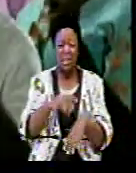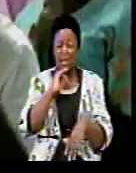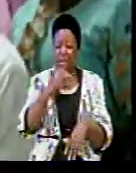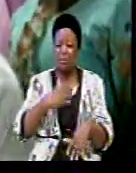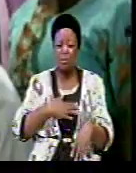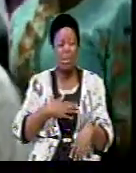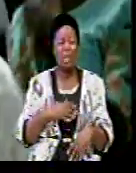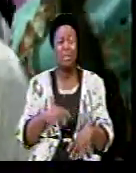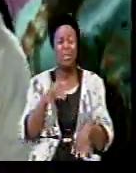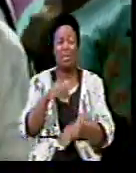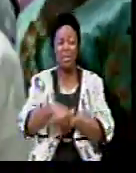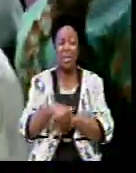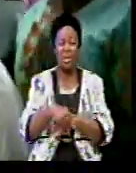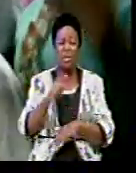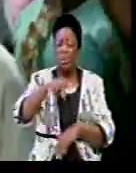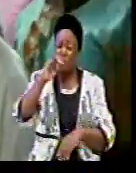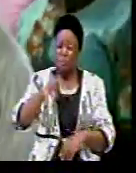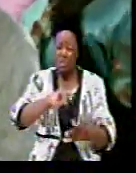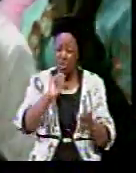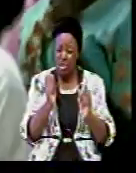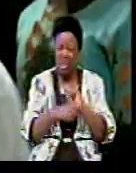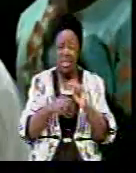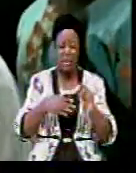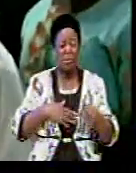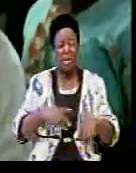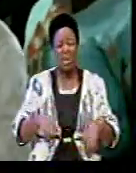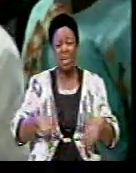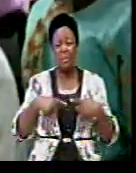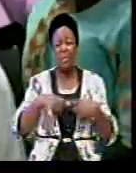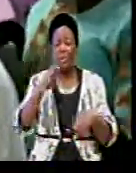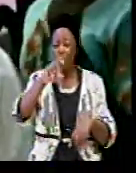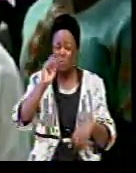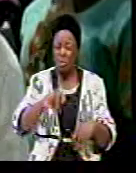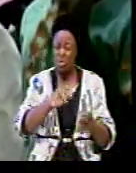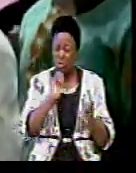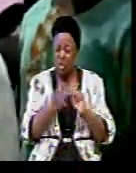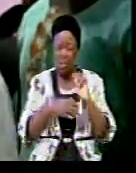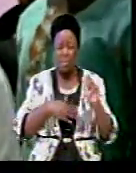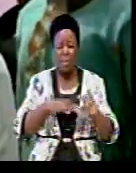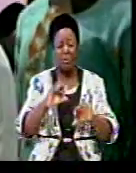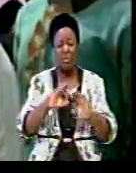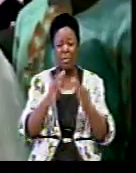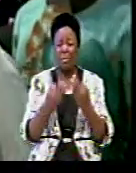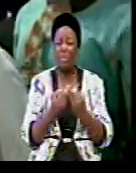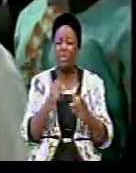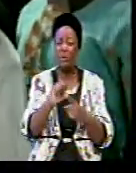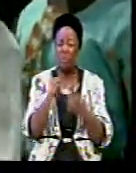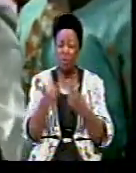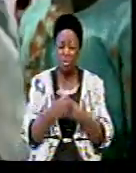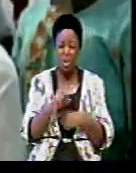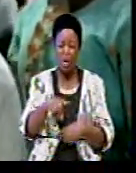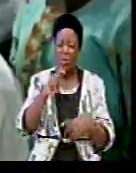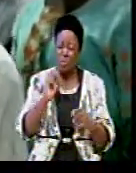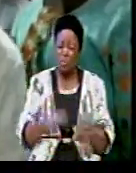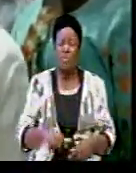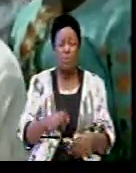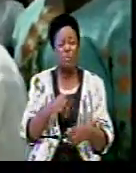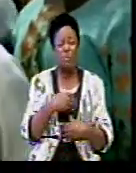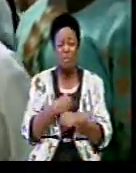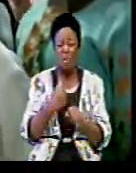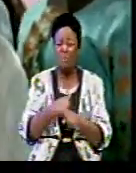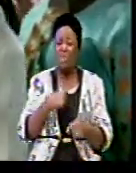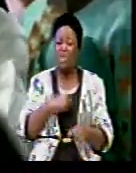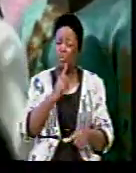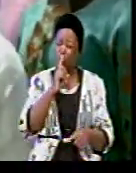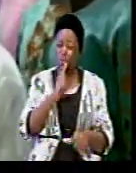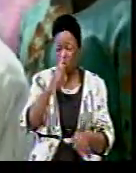remain with your blindness? How long will you remain with your barrenness? How long will you remain with